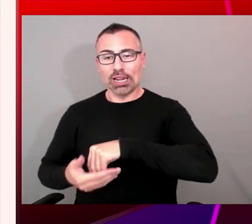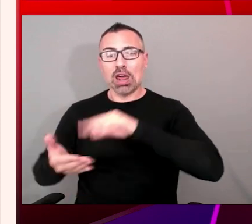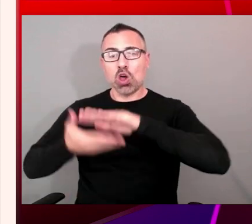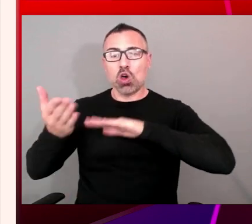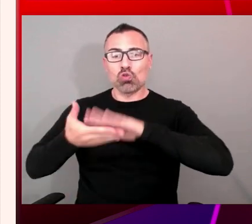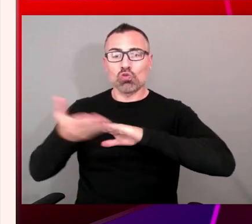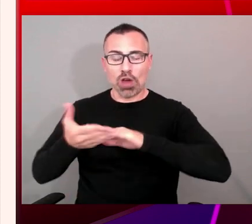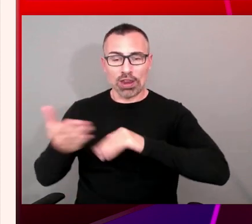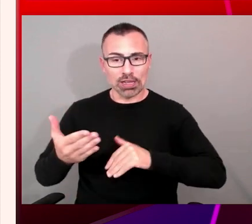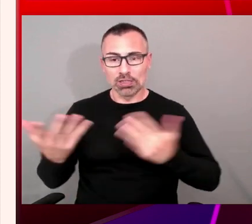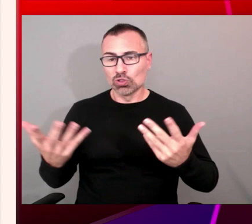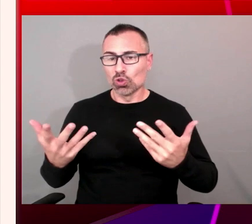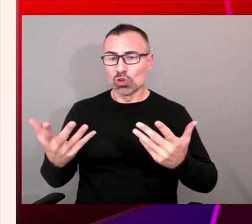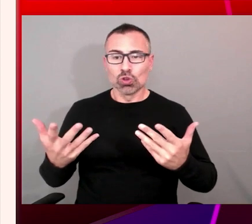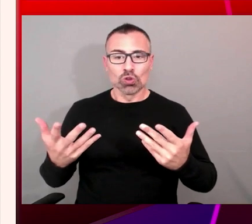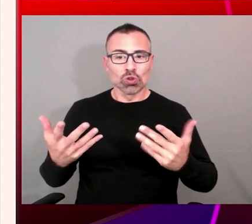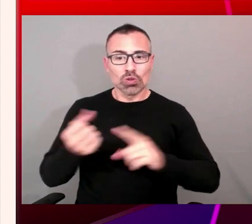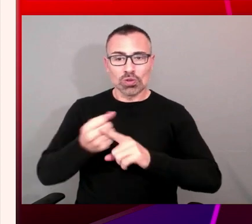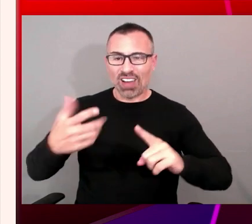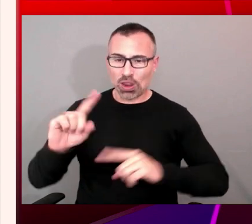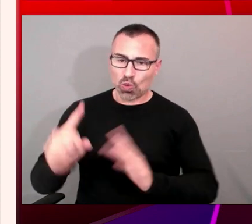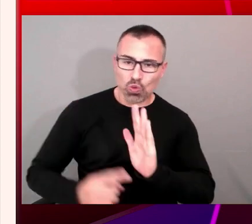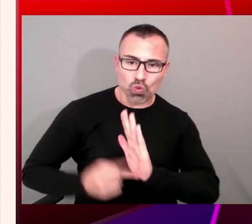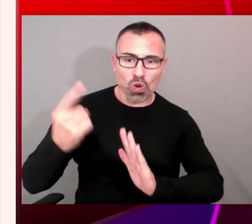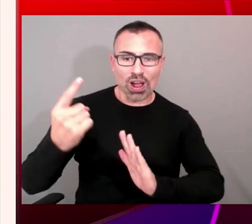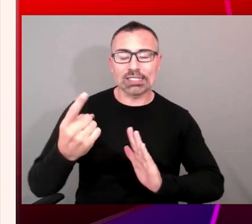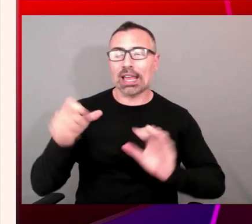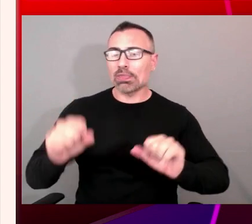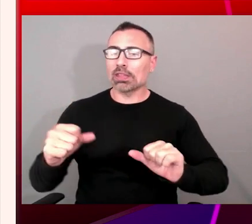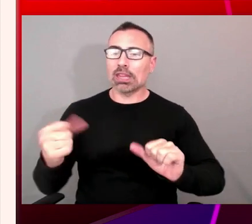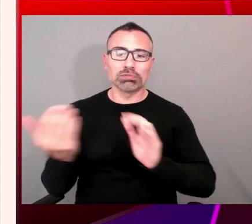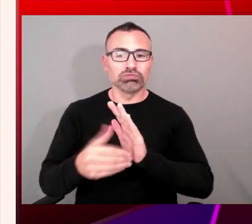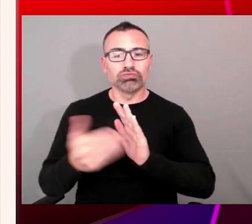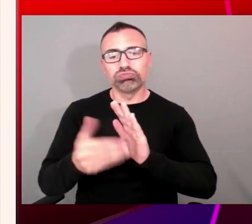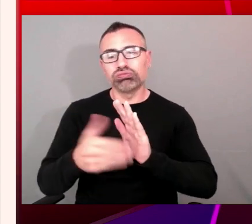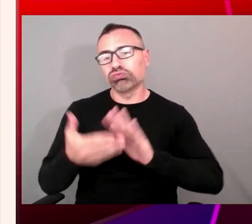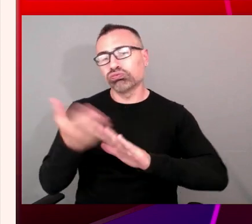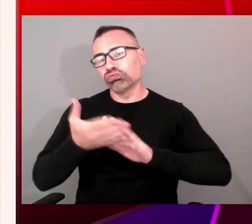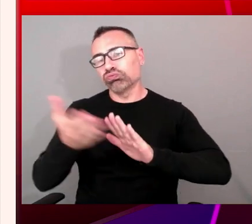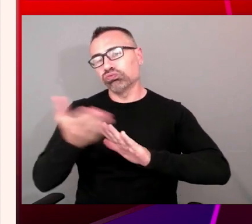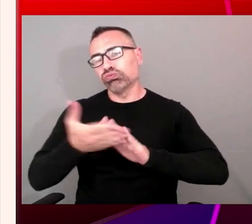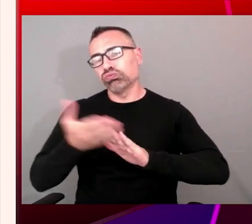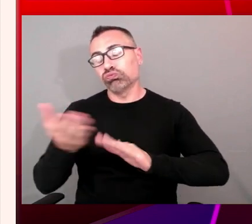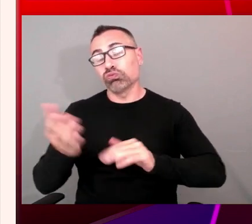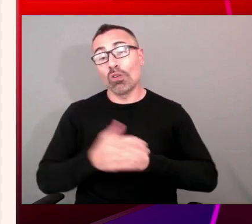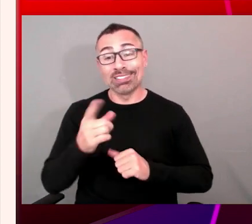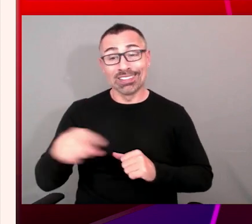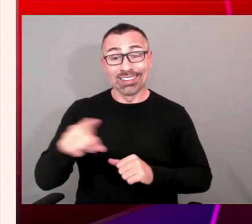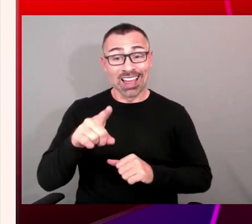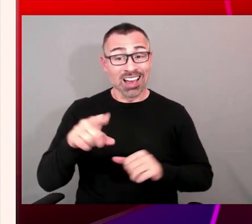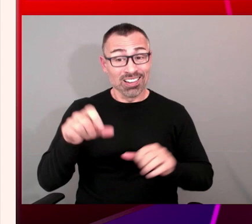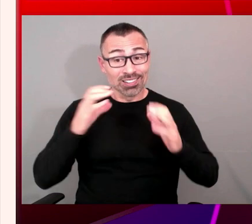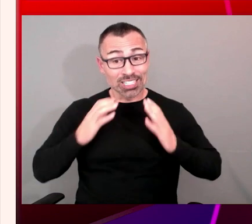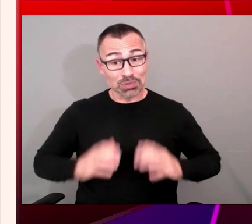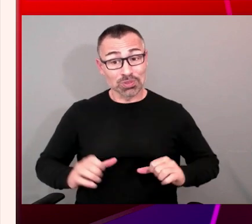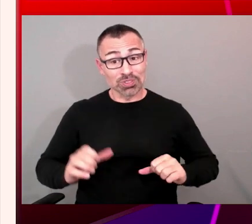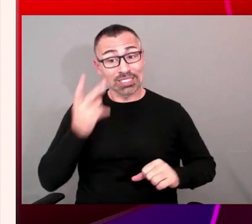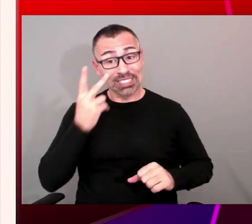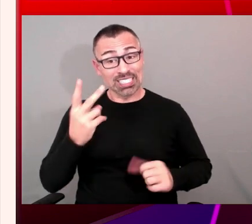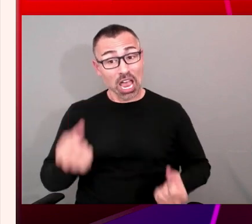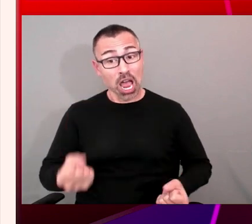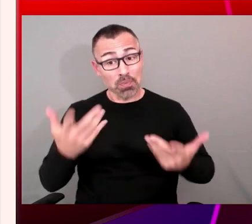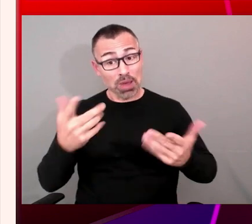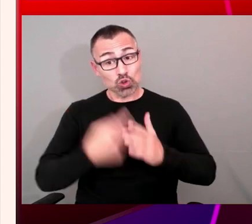gives customers, it gives them reproducibility, it gives them the visibility to actually understand how much these things cost, which can be a real challenge in the